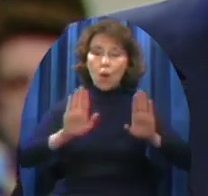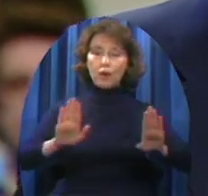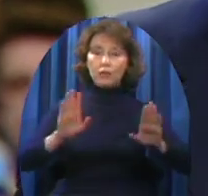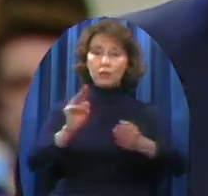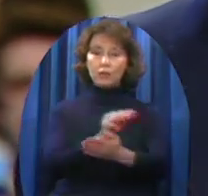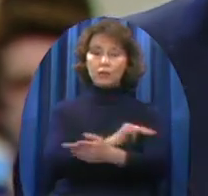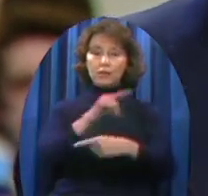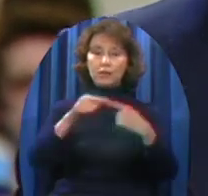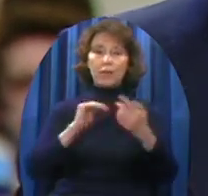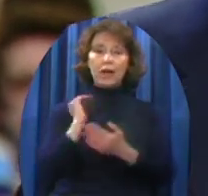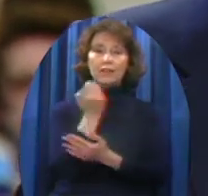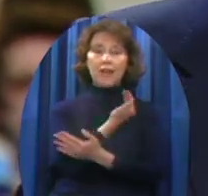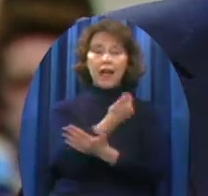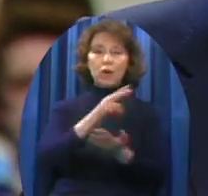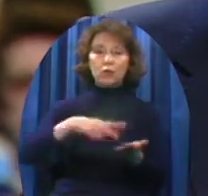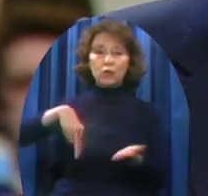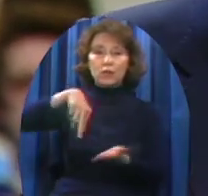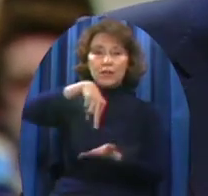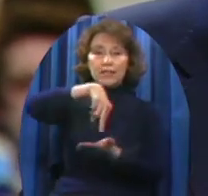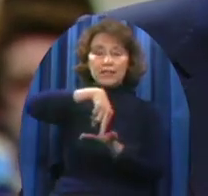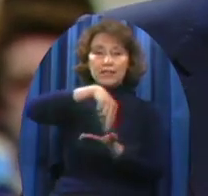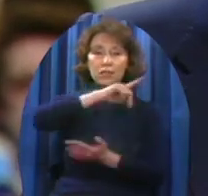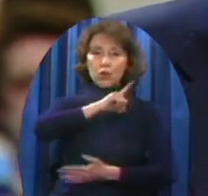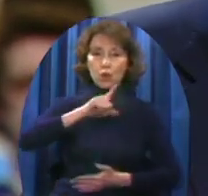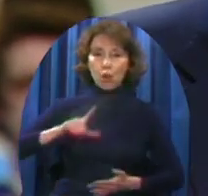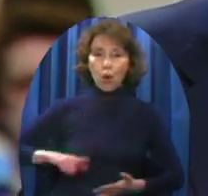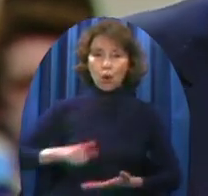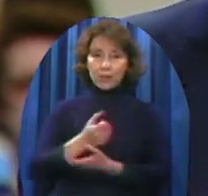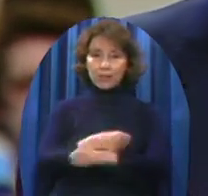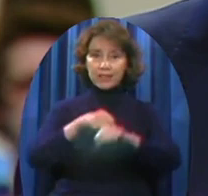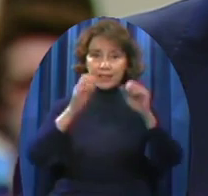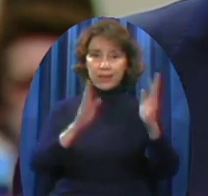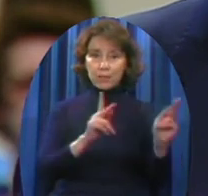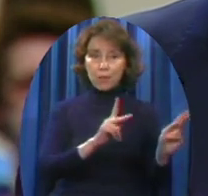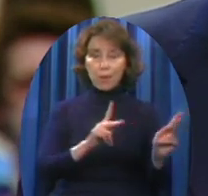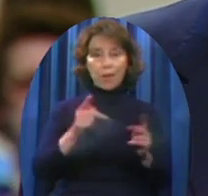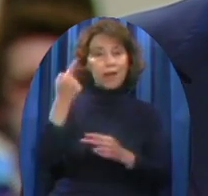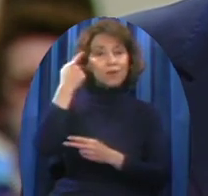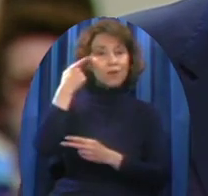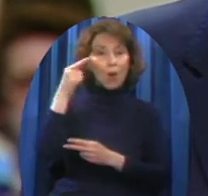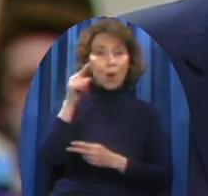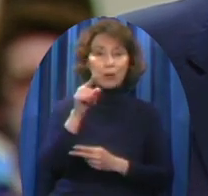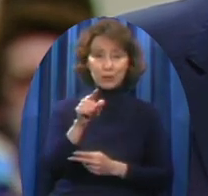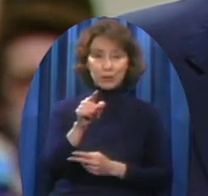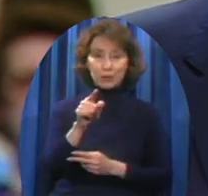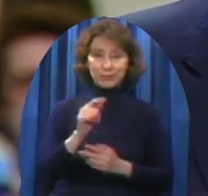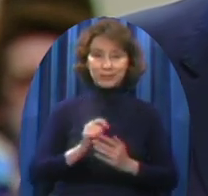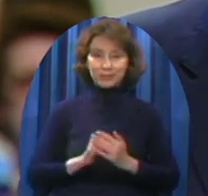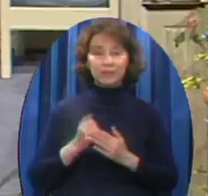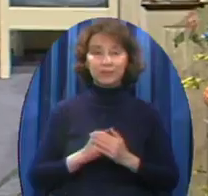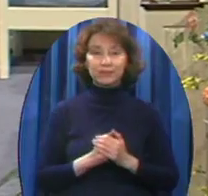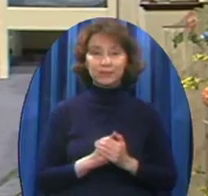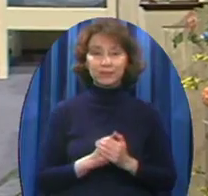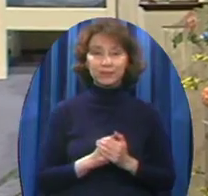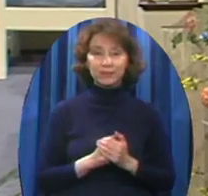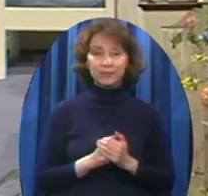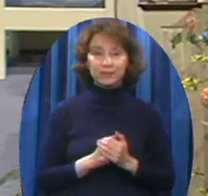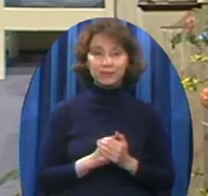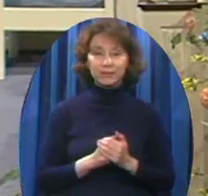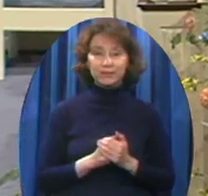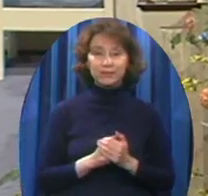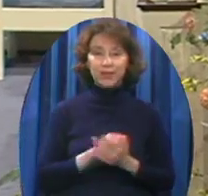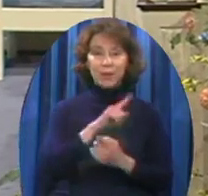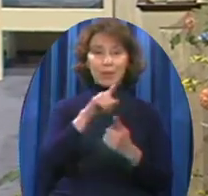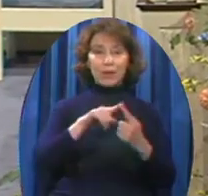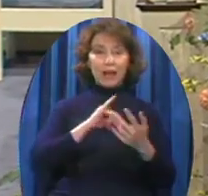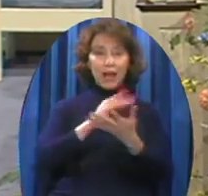Lord, all prepared for you and the millions who are watching by television. When I was